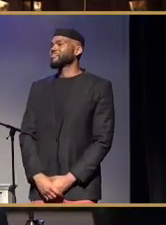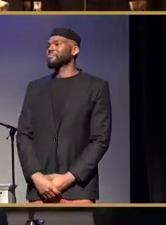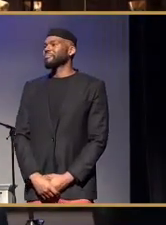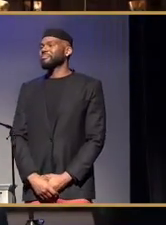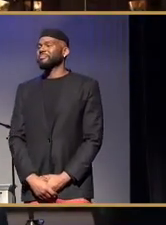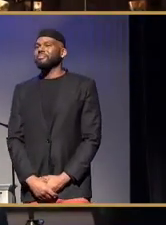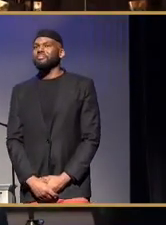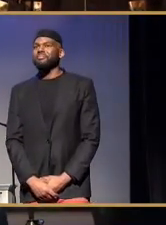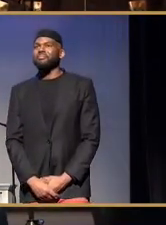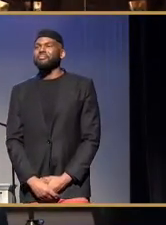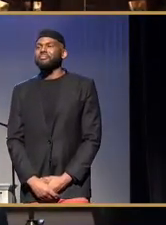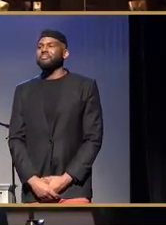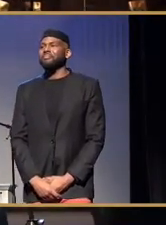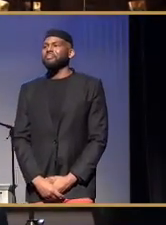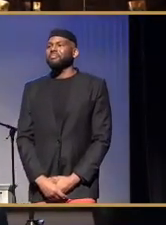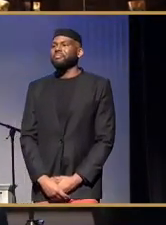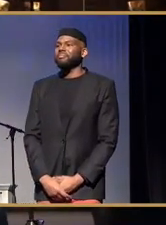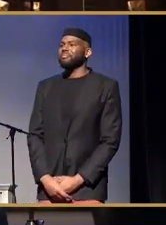Yes, Lord.